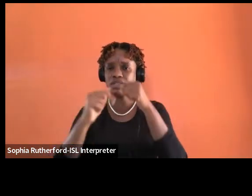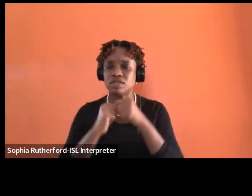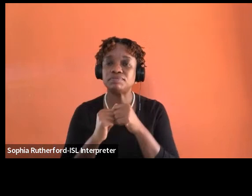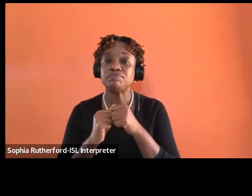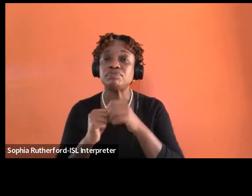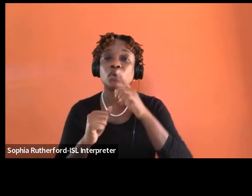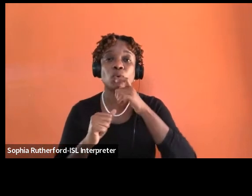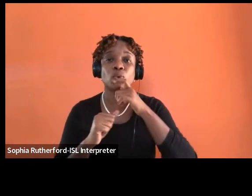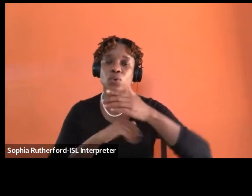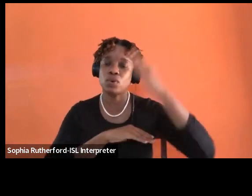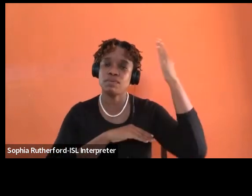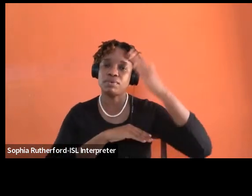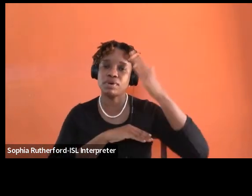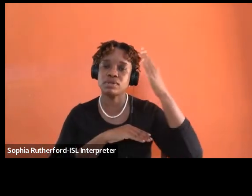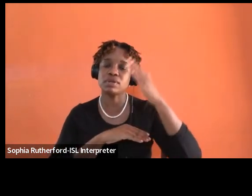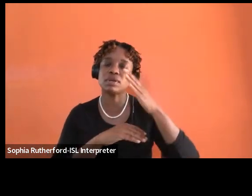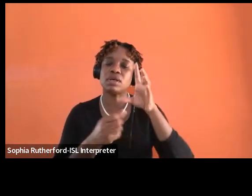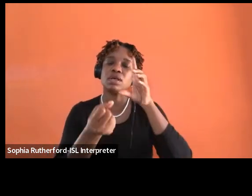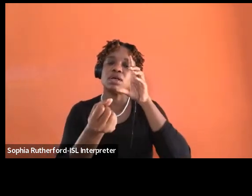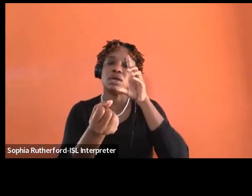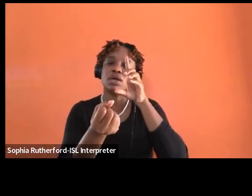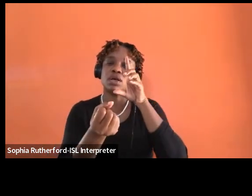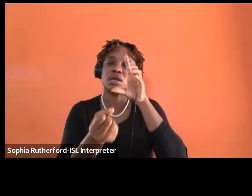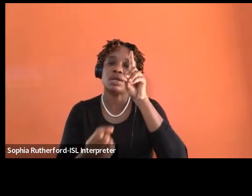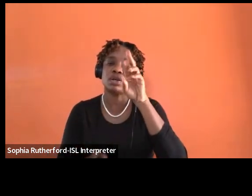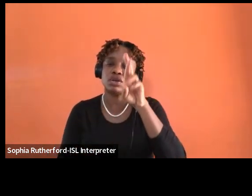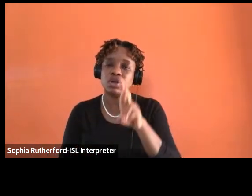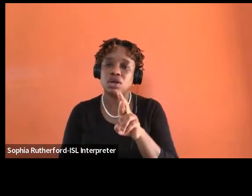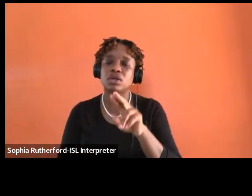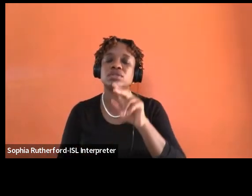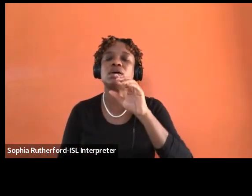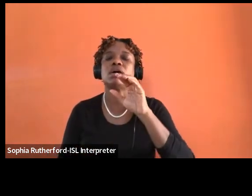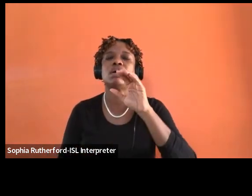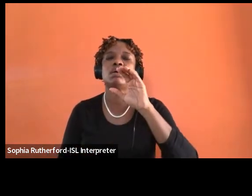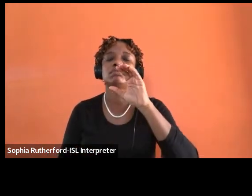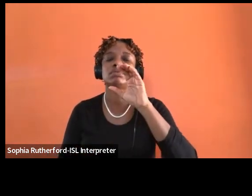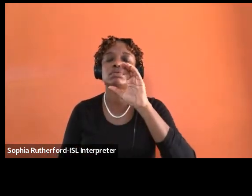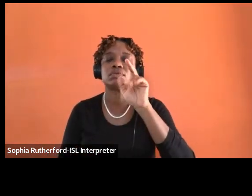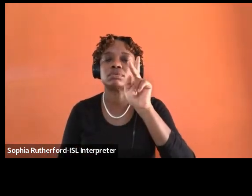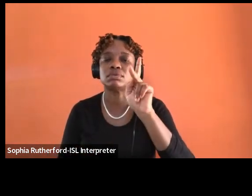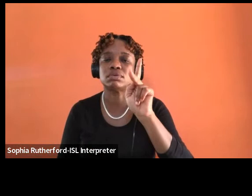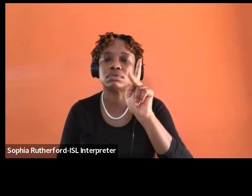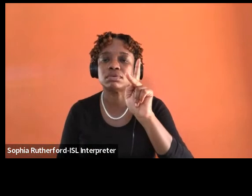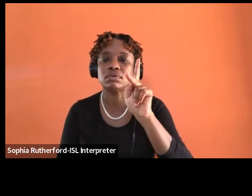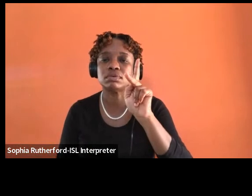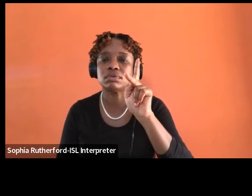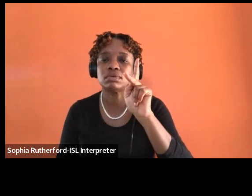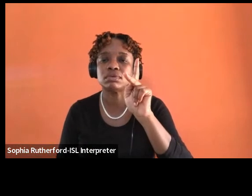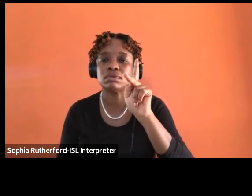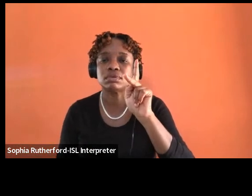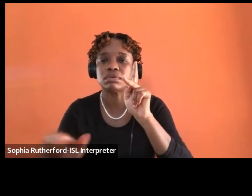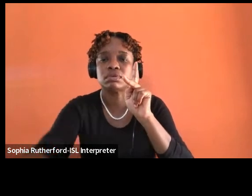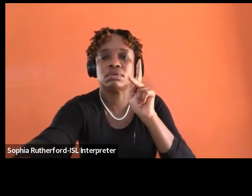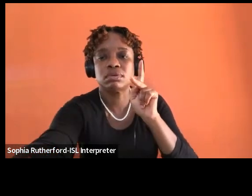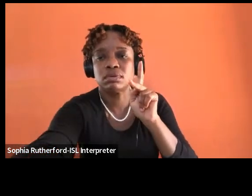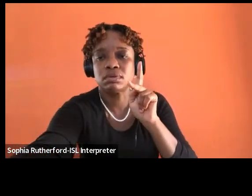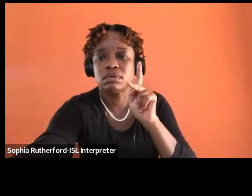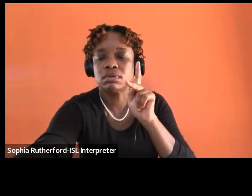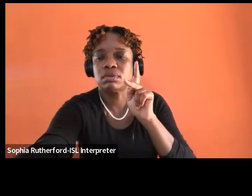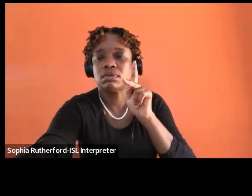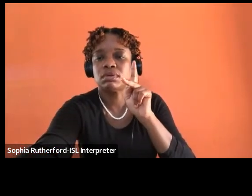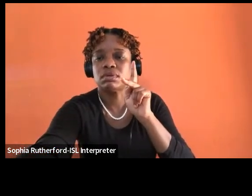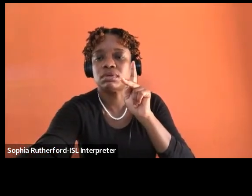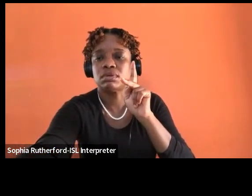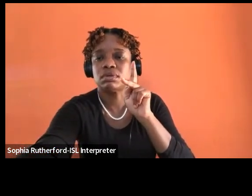Dr. Karine Cumberbatch. The corresponding author is the Deaf Clinic